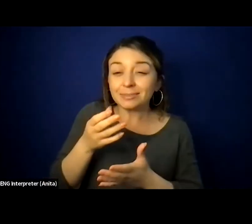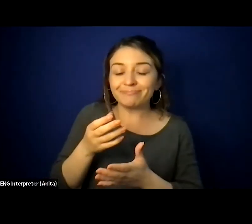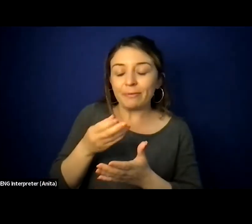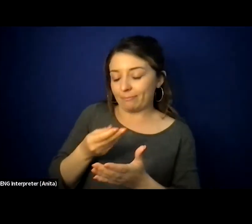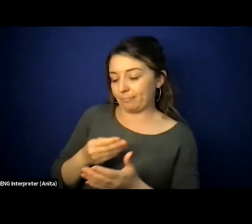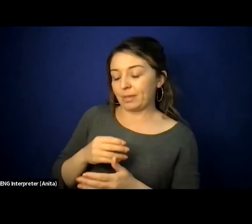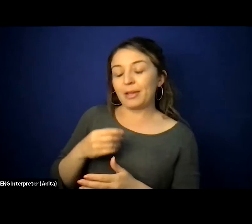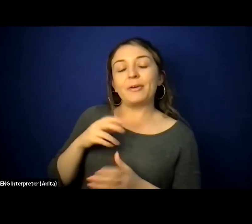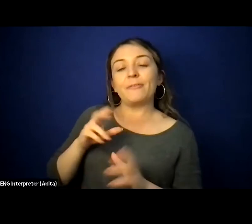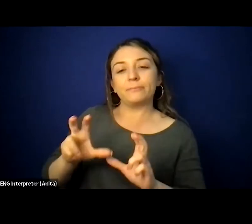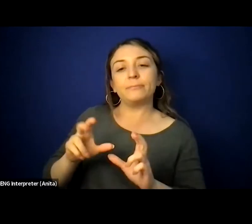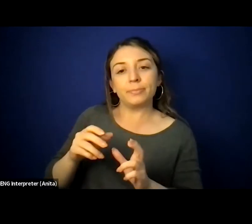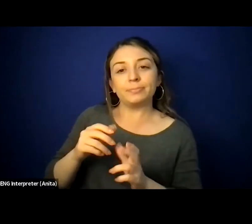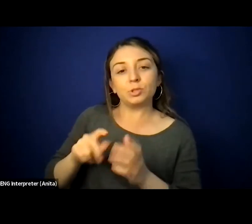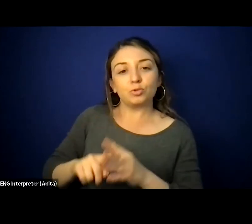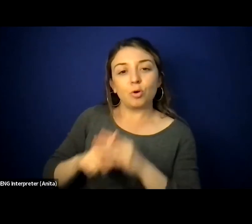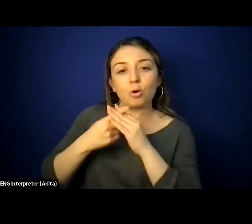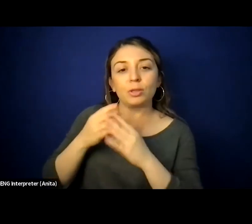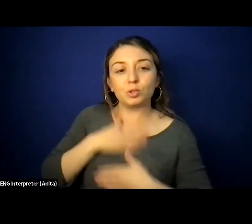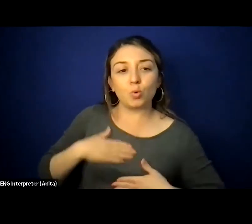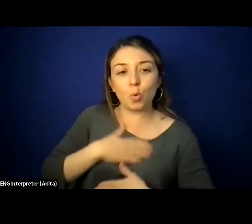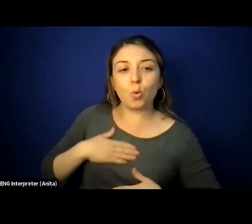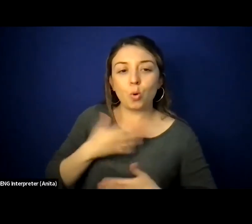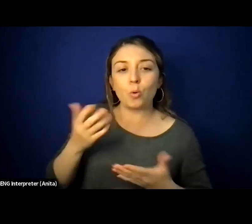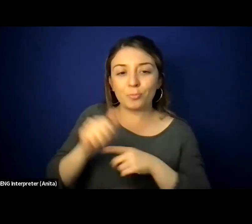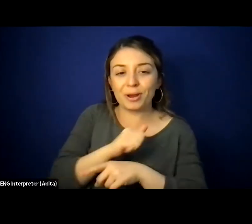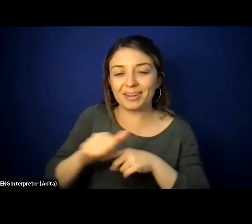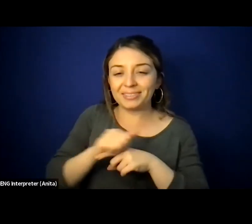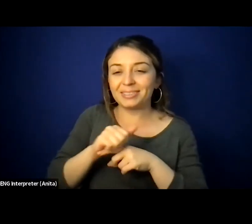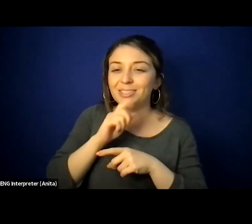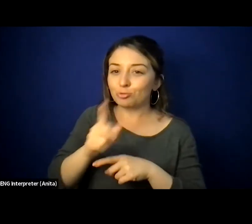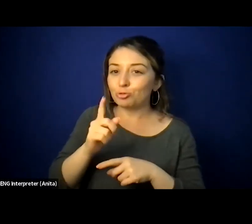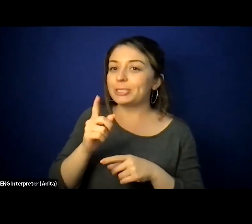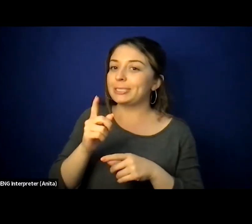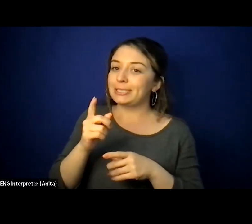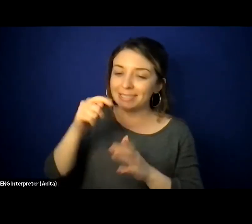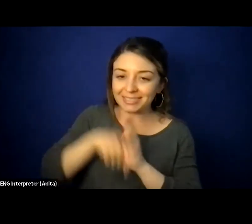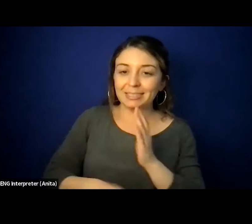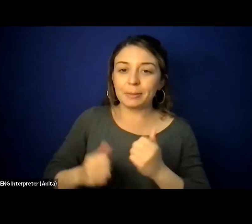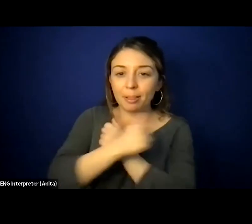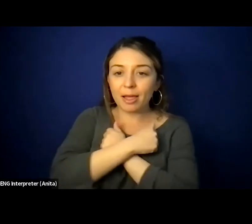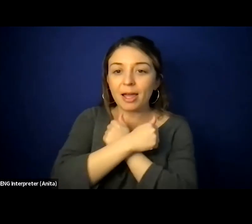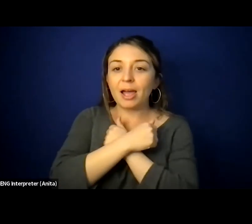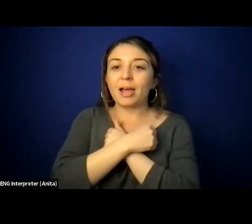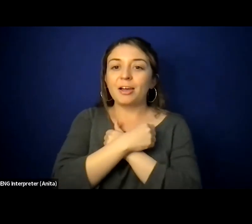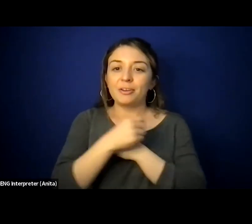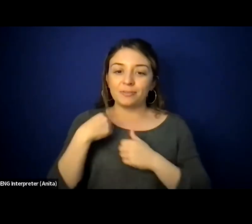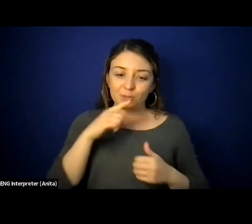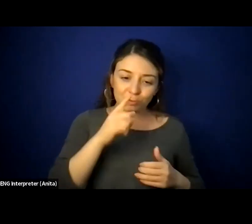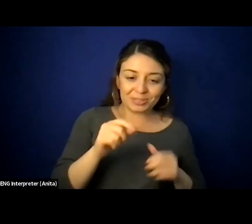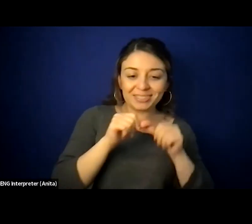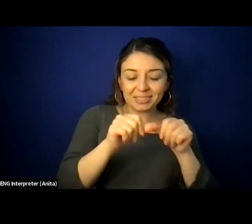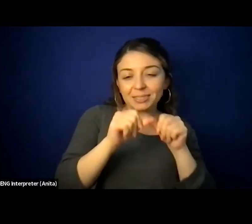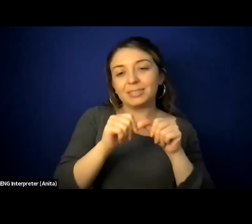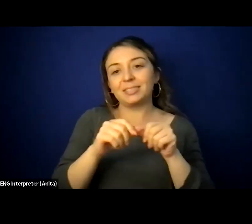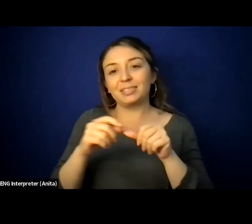my parents repeatedly showed me as a kid. It is loud, it is insistent and consistent, and it's how we can all better